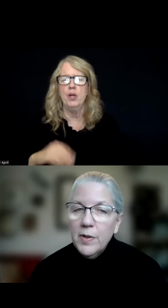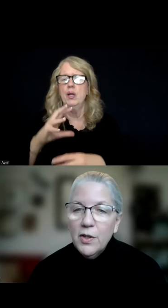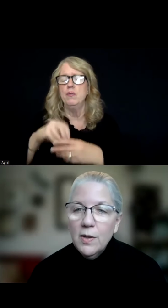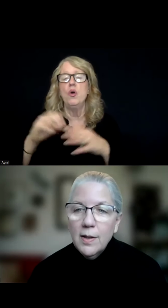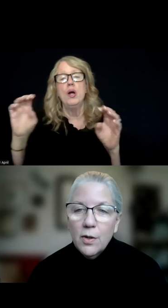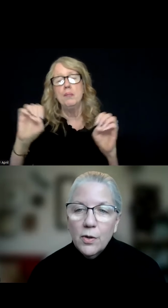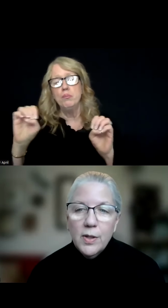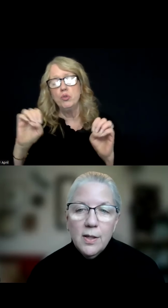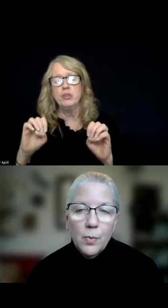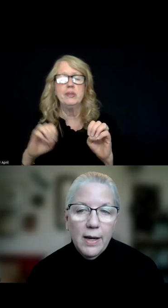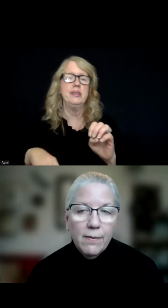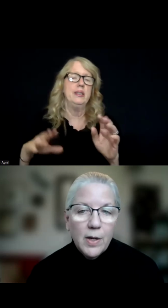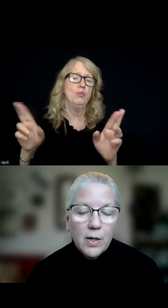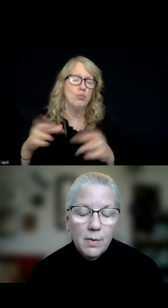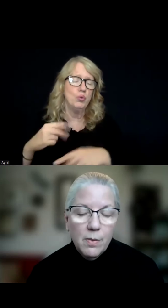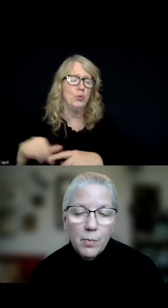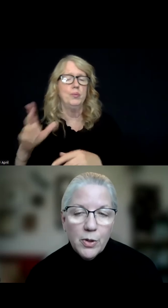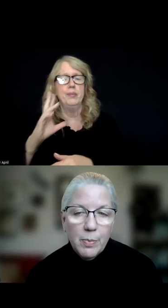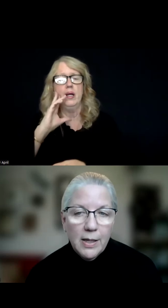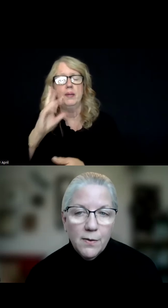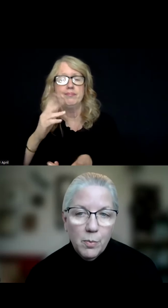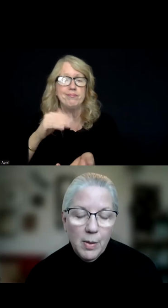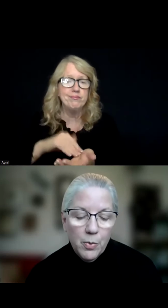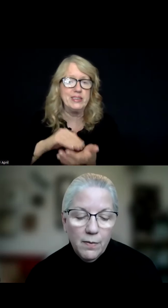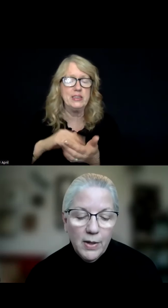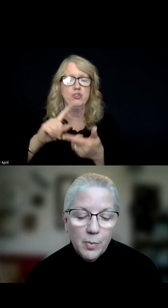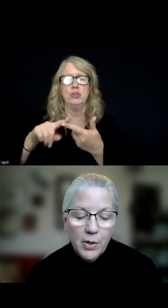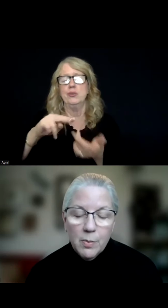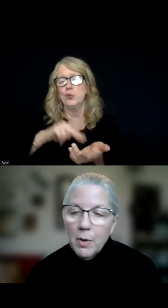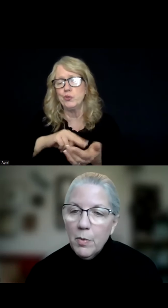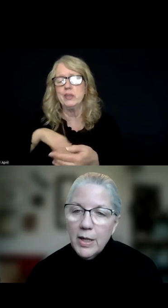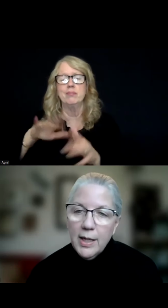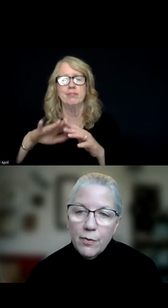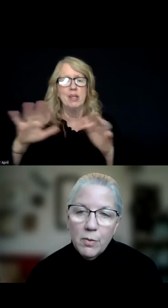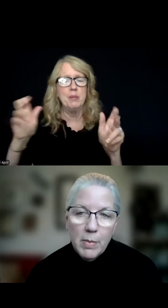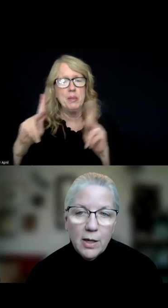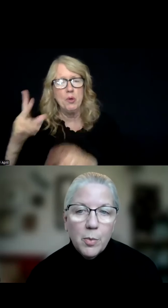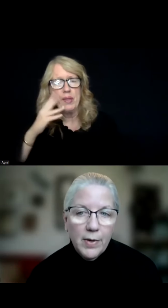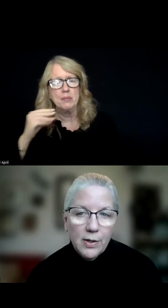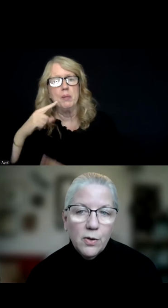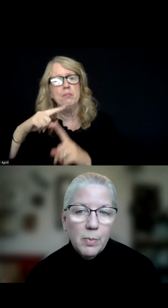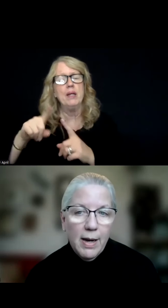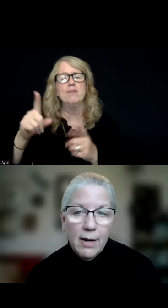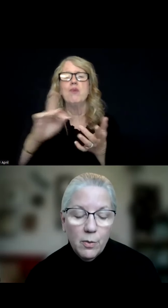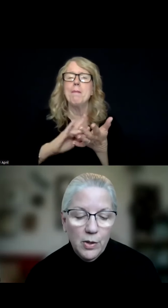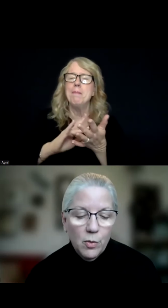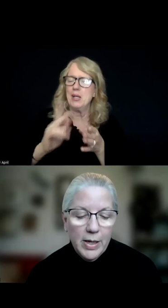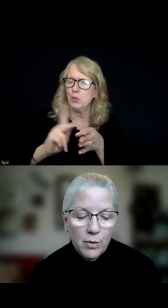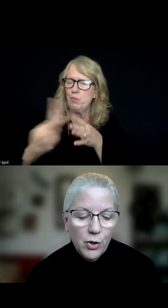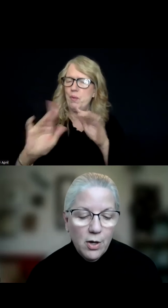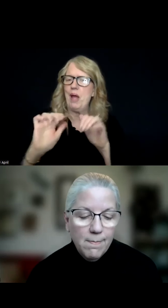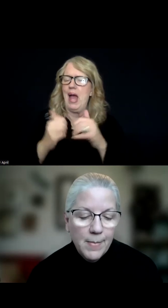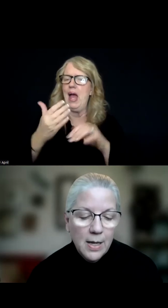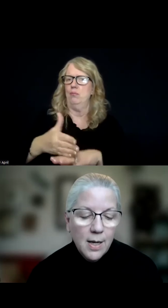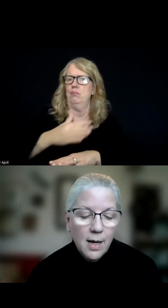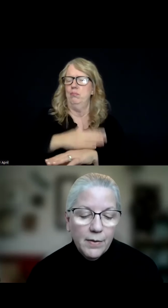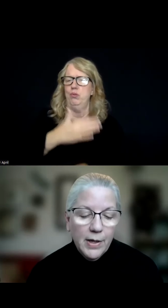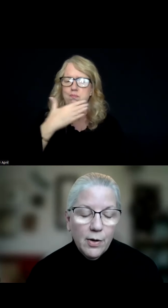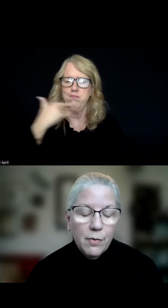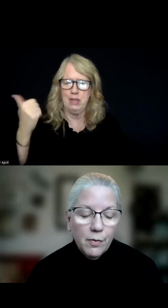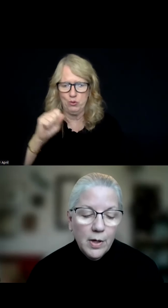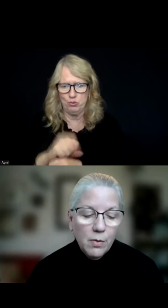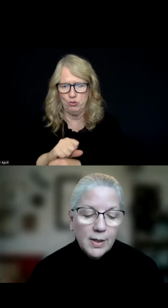room physicians and nurses. We have gotten perspectives from people with lived experience, but we want to hear from the medical professionals about how can we do a better job